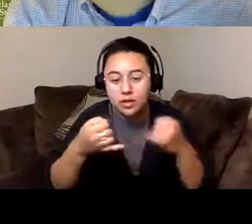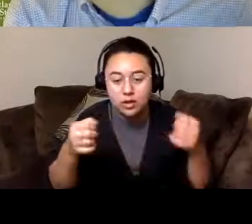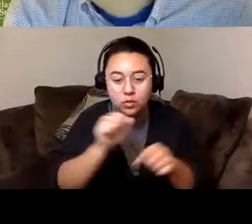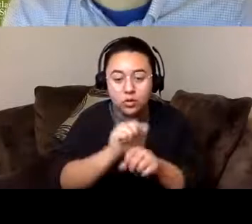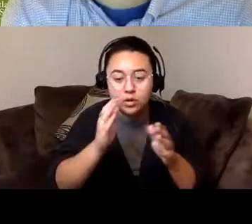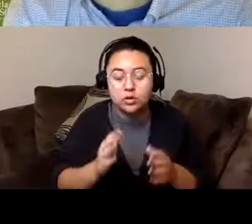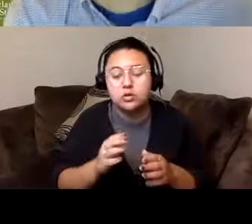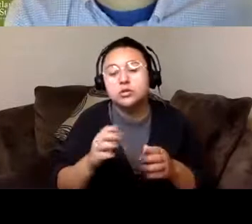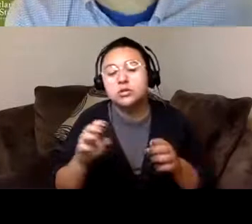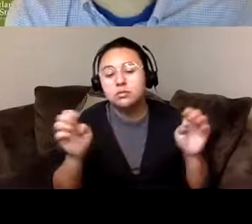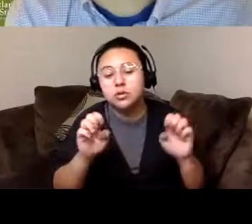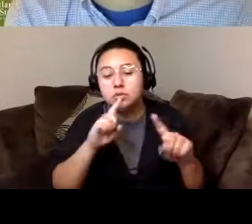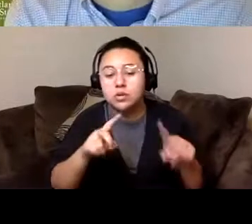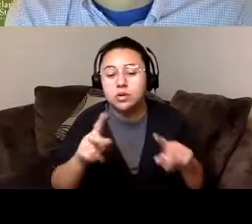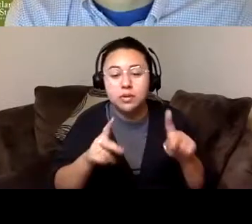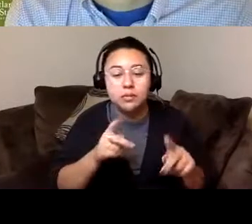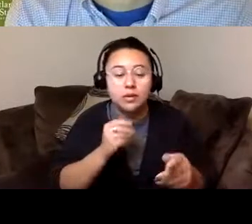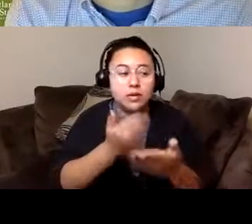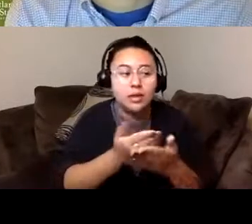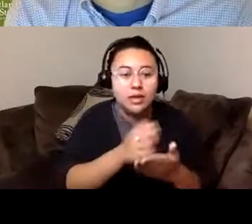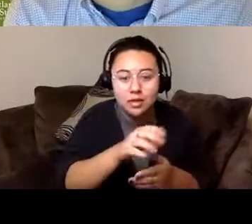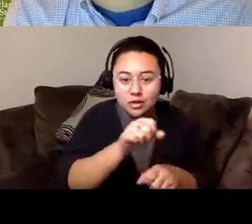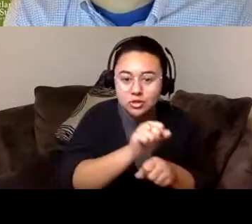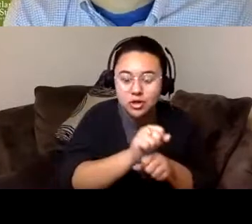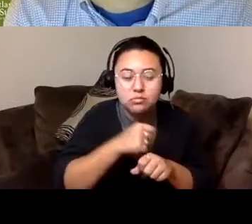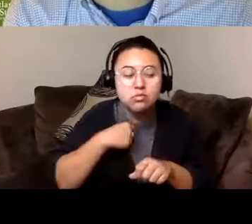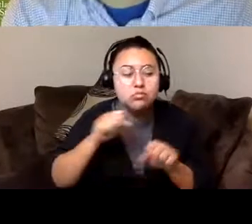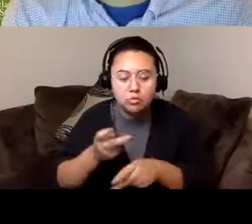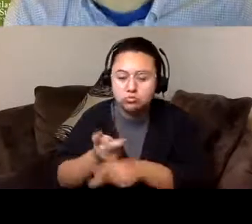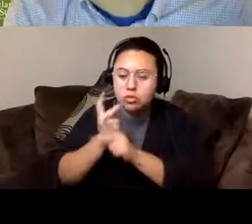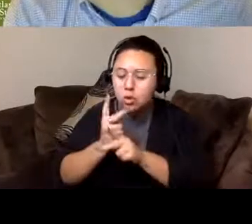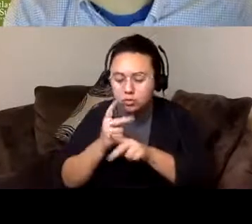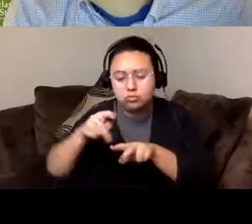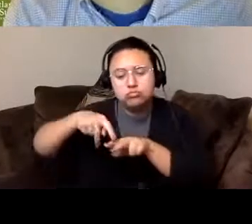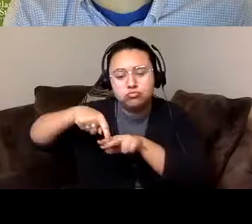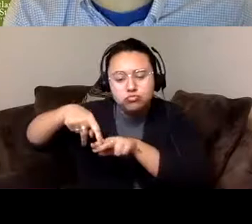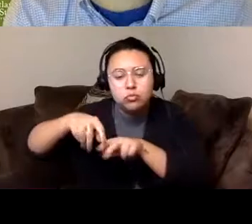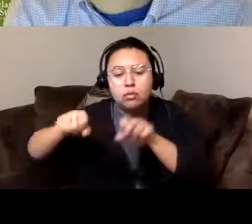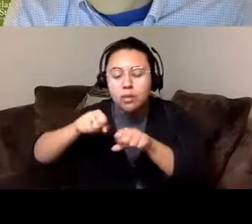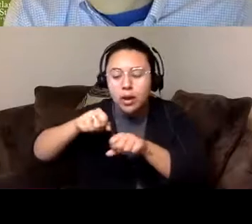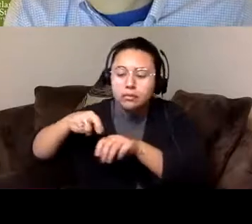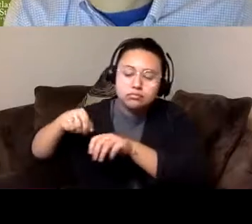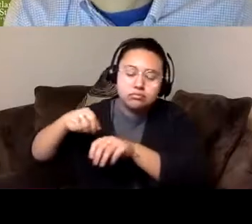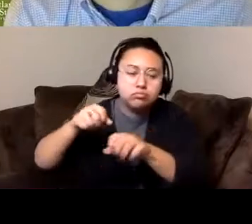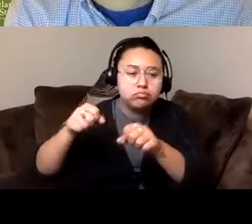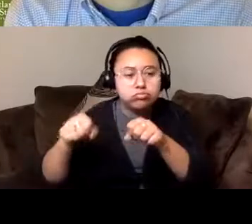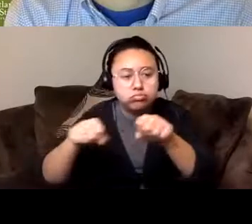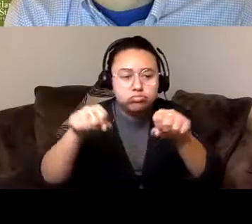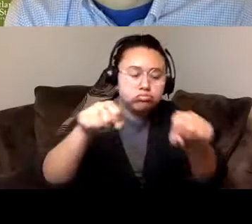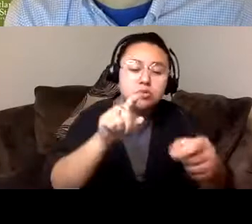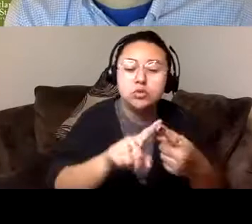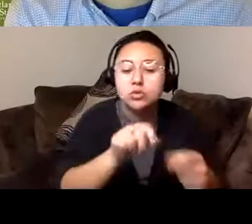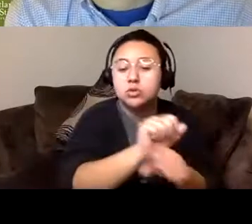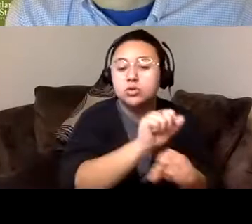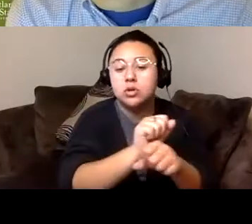emergency response people get to their jobs. So, you know, we've seen a rebound of trips, you know, since